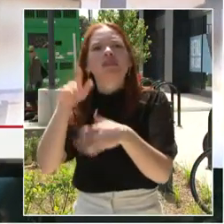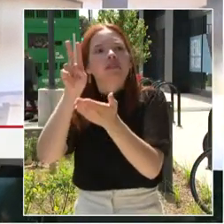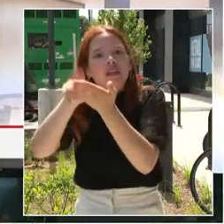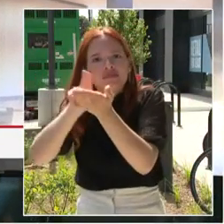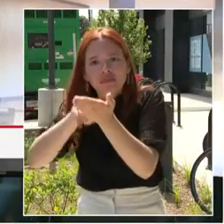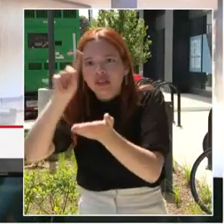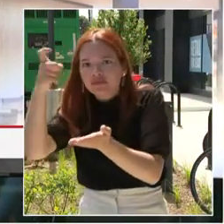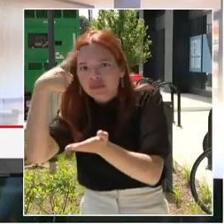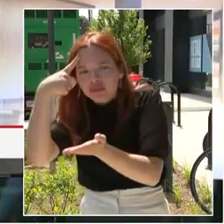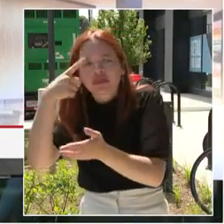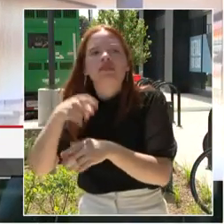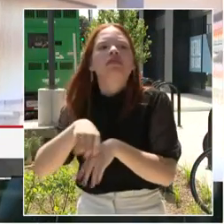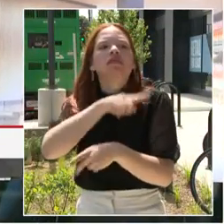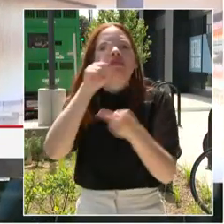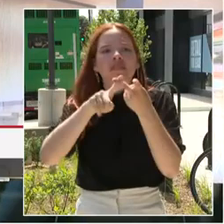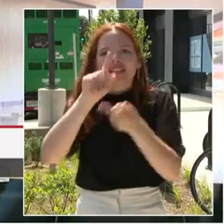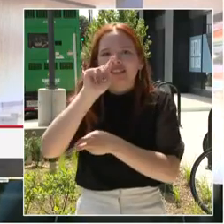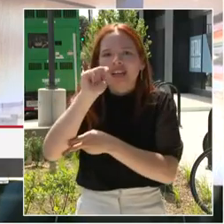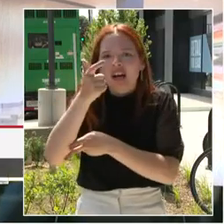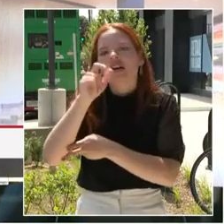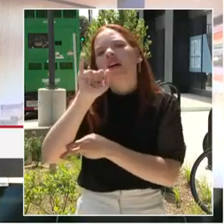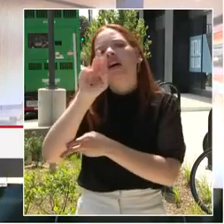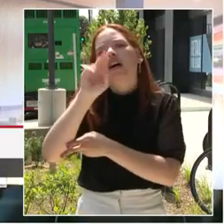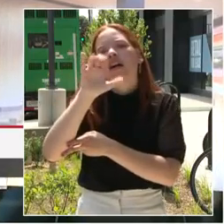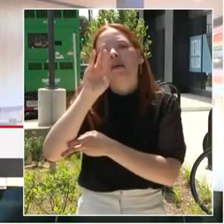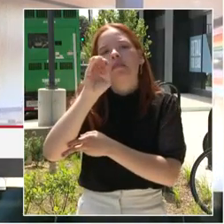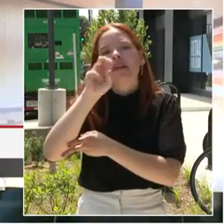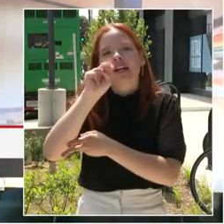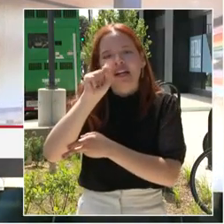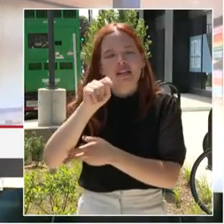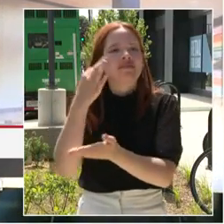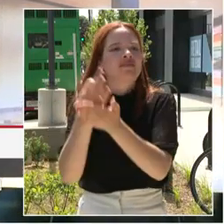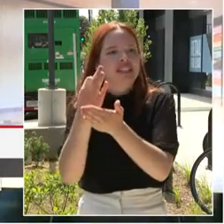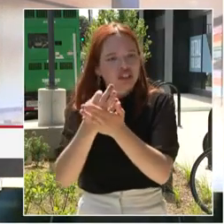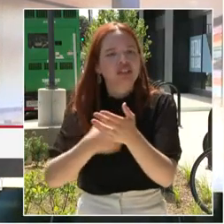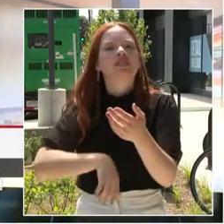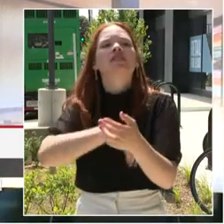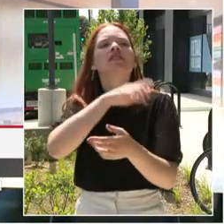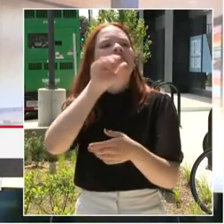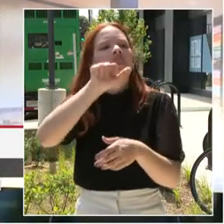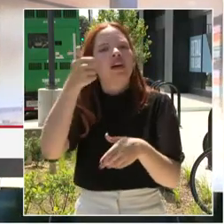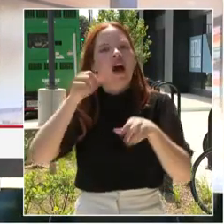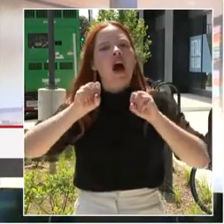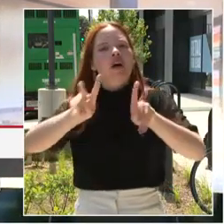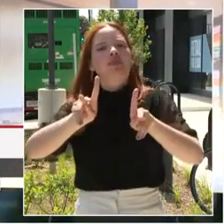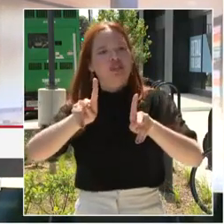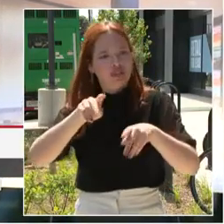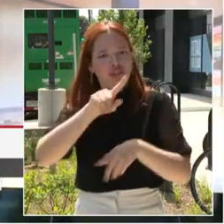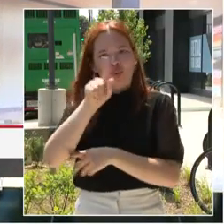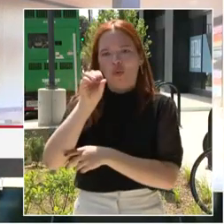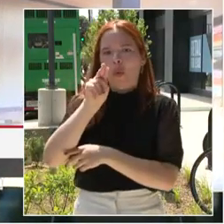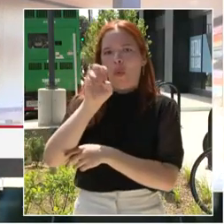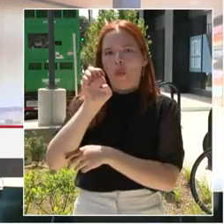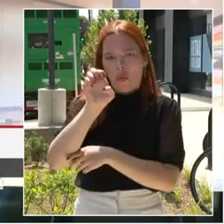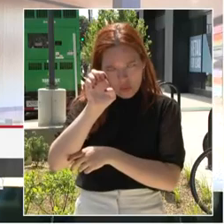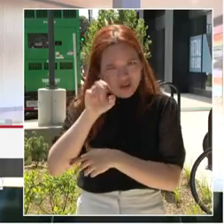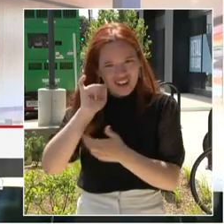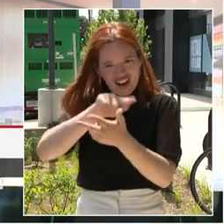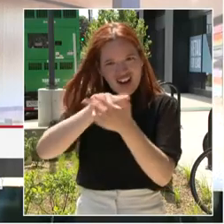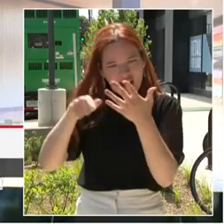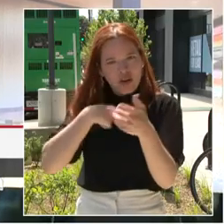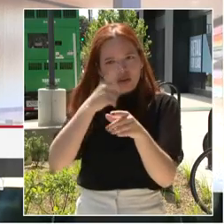financing, and it's also located in an opportunity zone. So when you hear me talking about economic